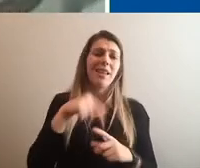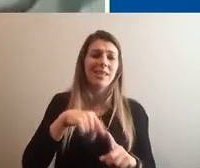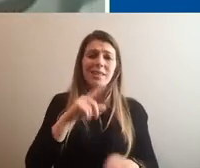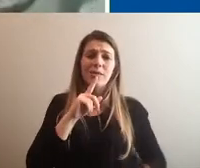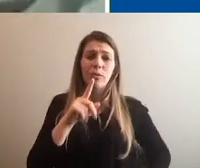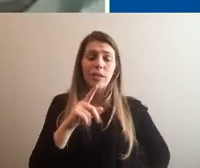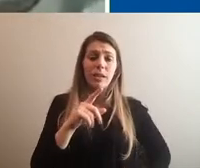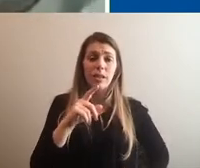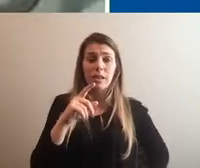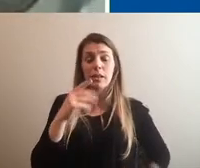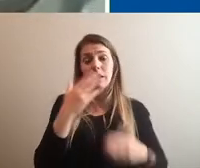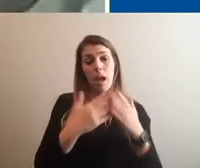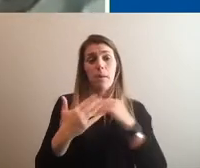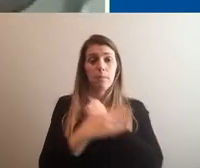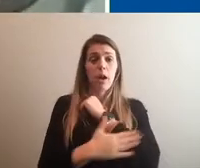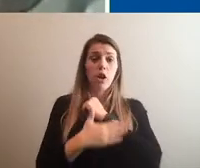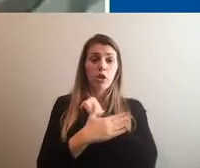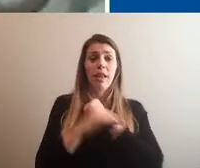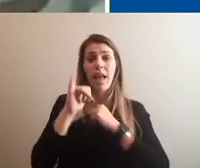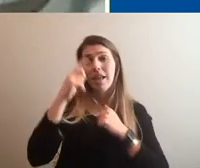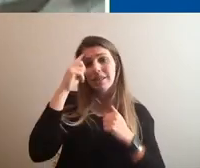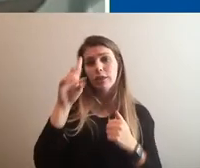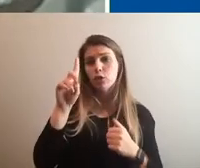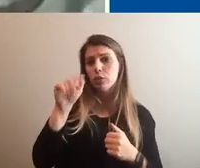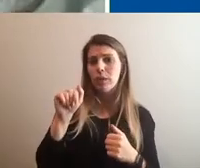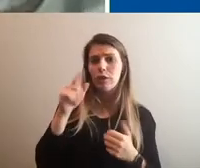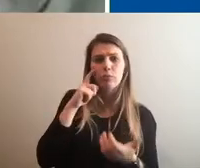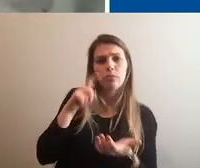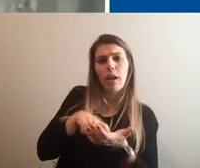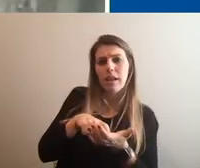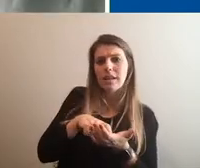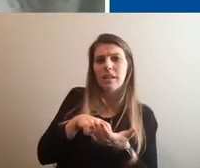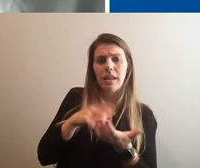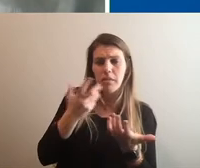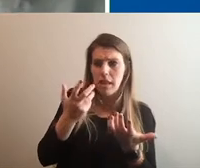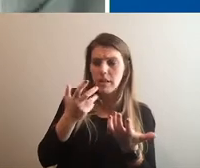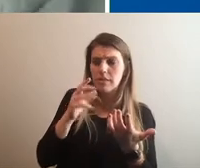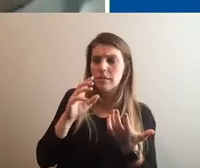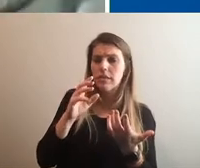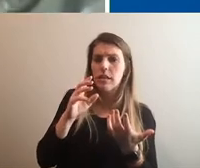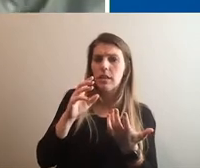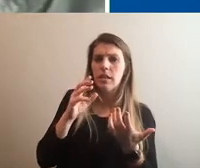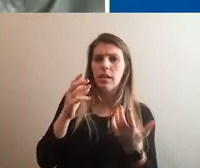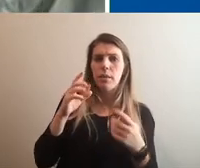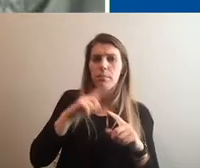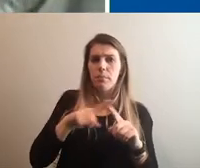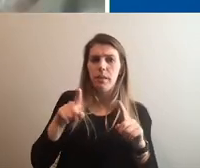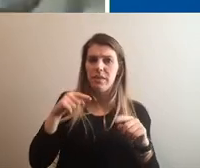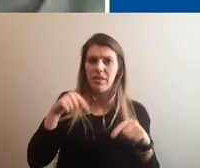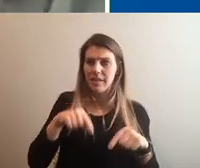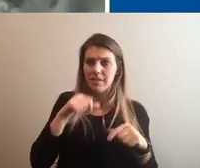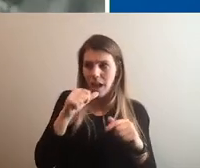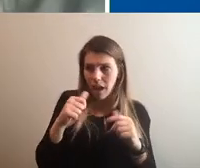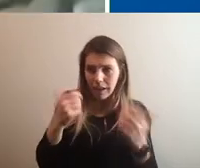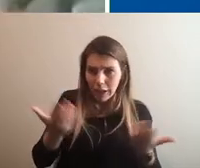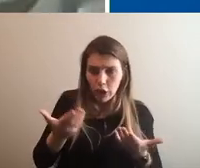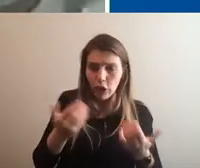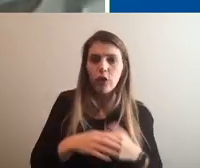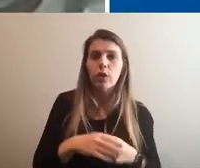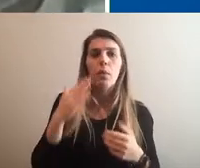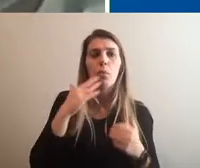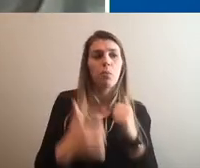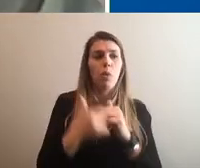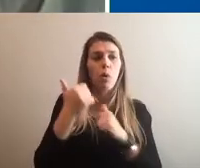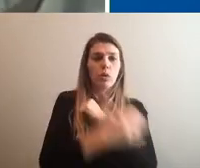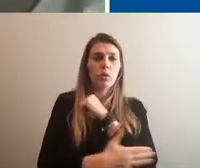whereas in some countries intellectual disabilities have been recognized as a comorbidity, this is by no means the rule. In most countries, when the